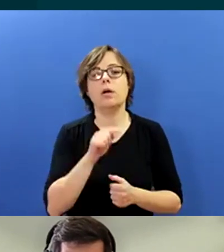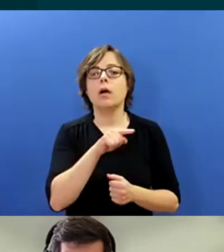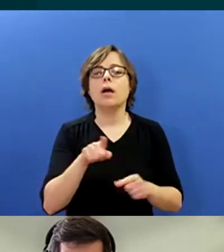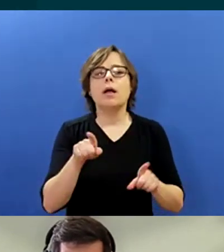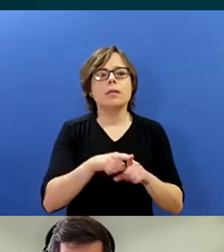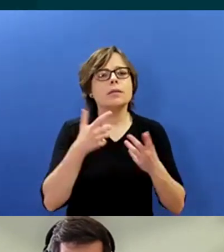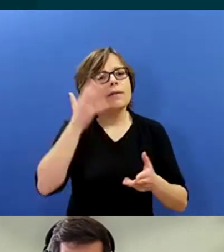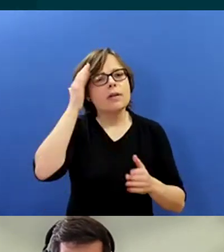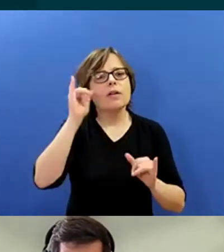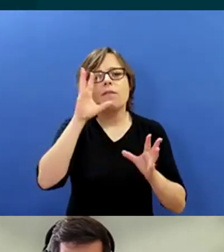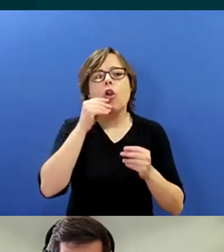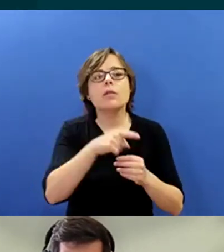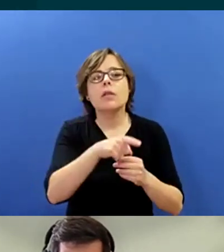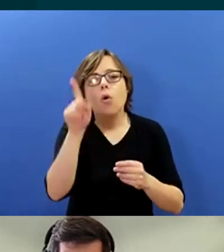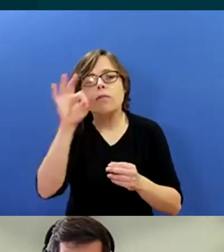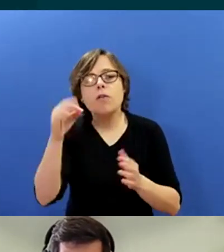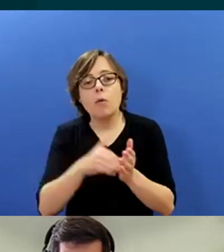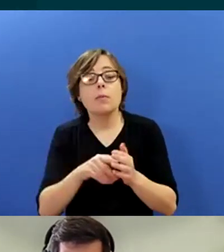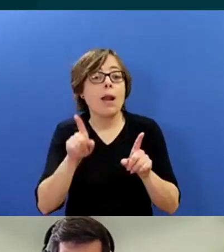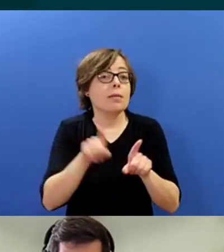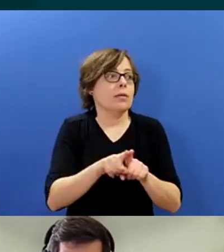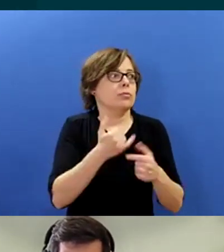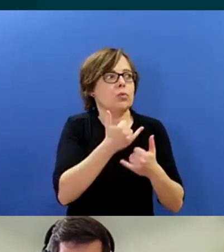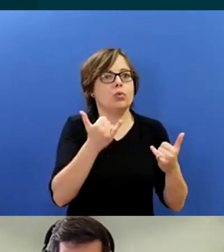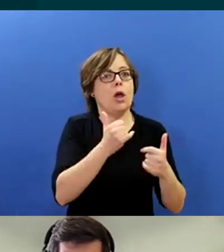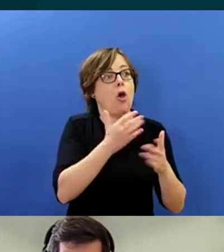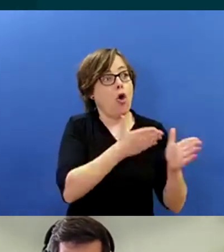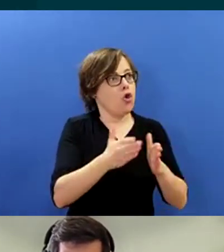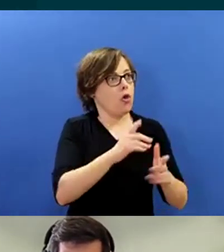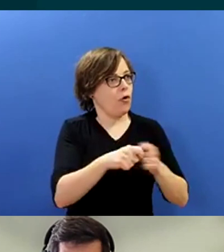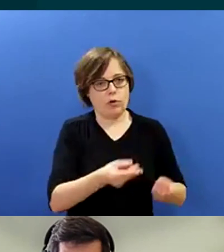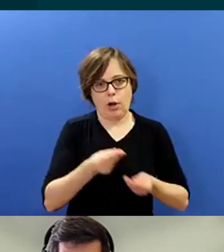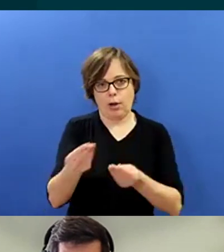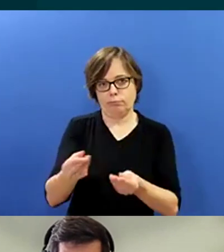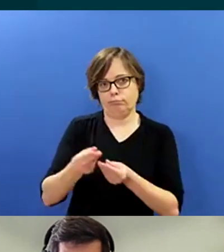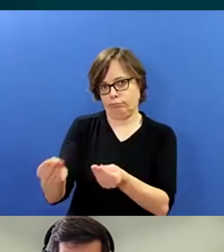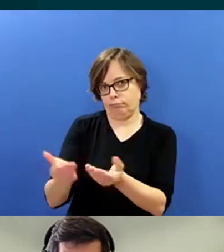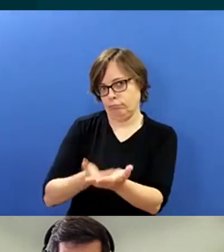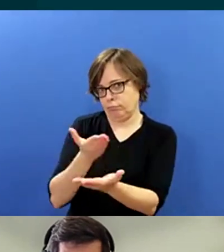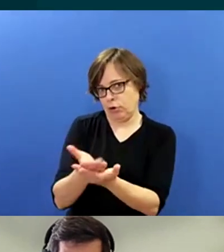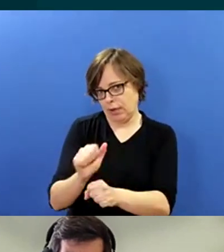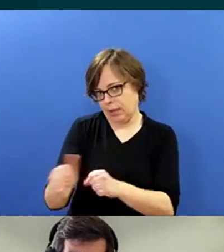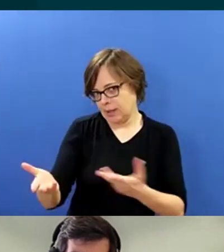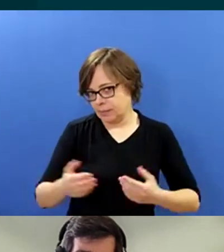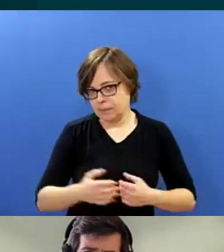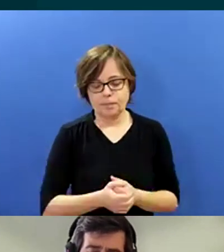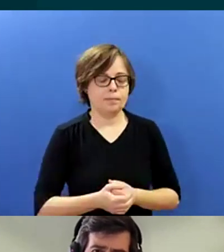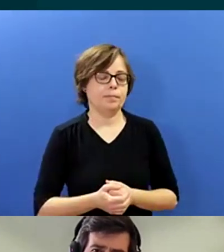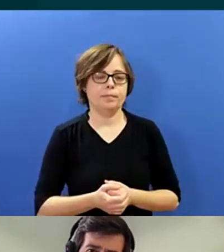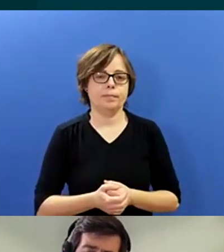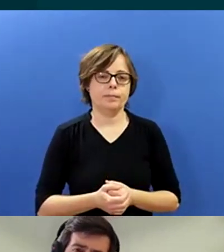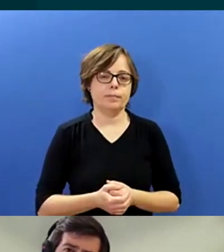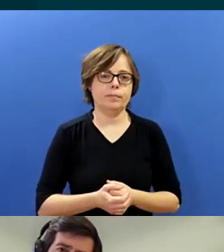And the contractor then went there, they presented our project, and like that try to reach the people.